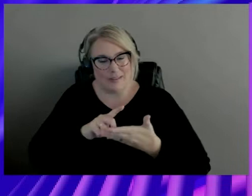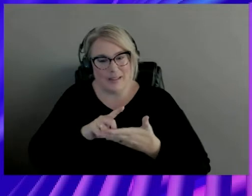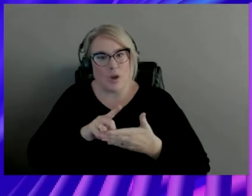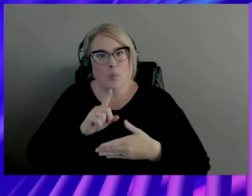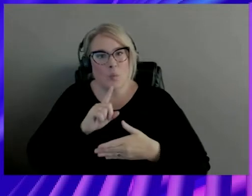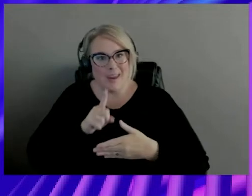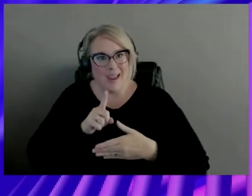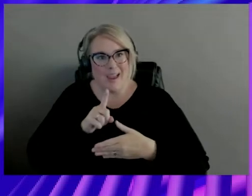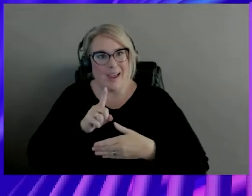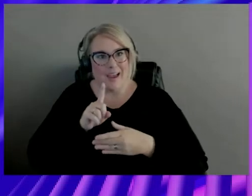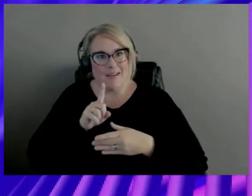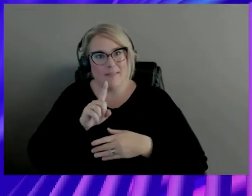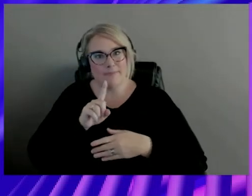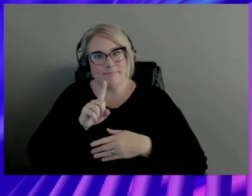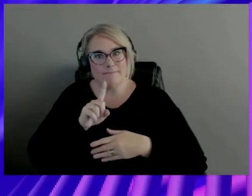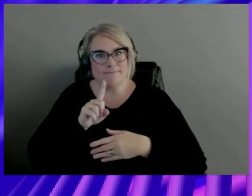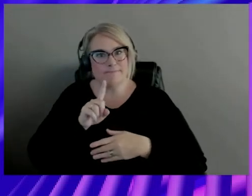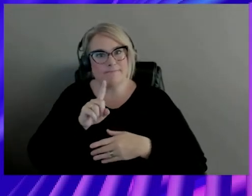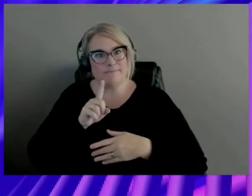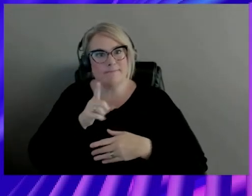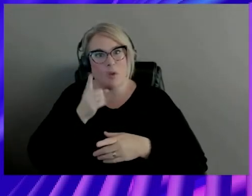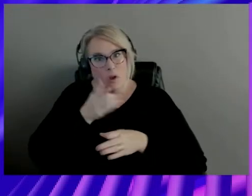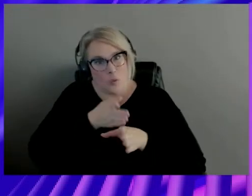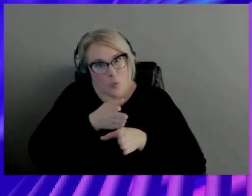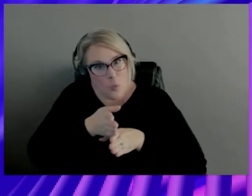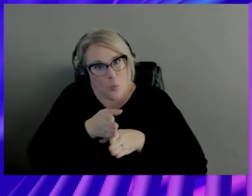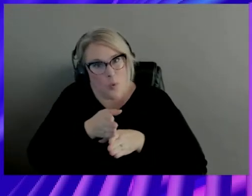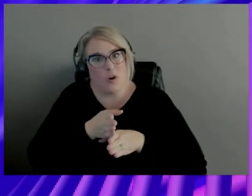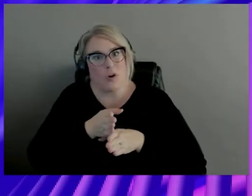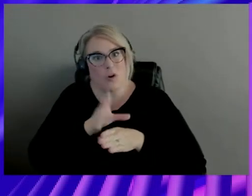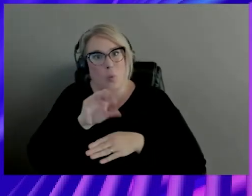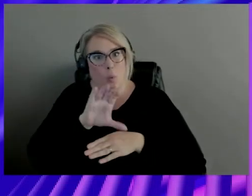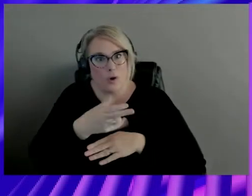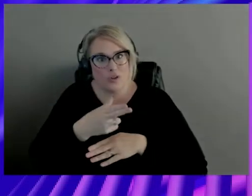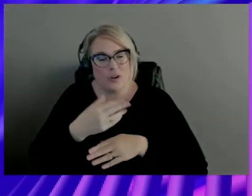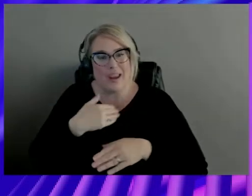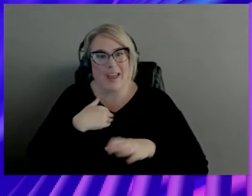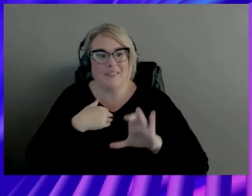about. And then there's a CLI front end, and there is a Visual Studio